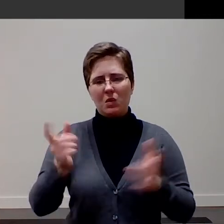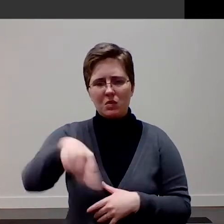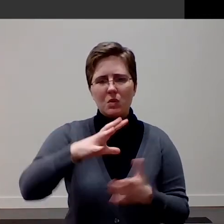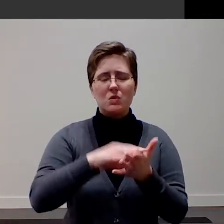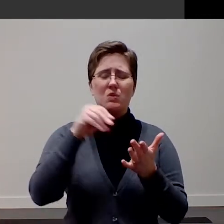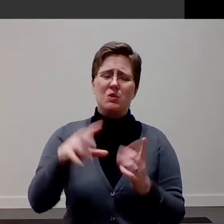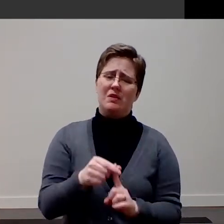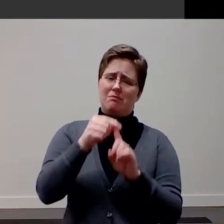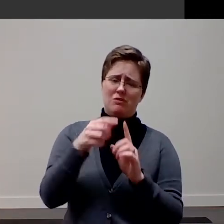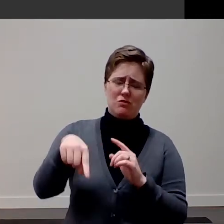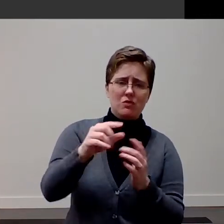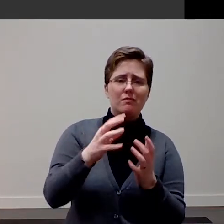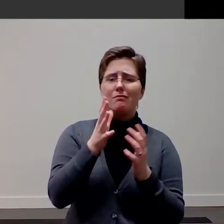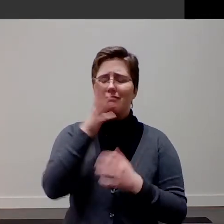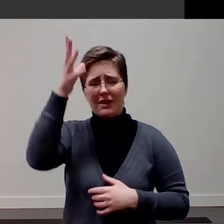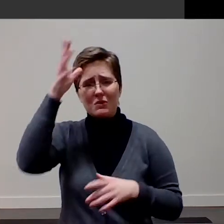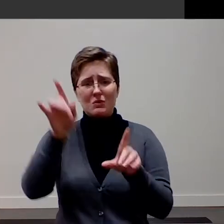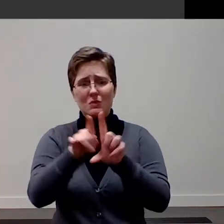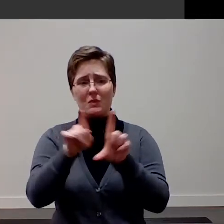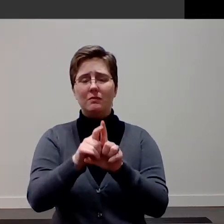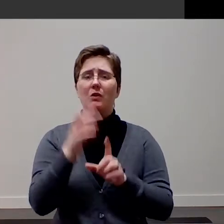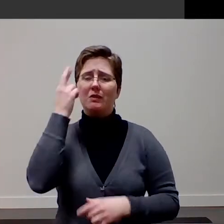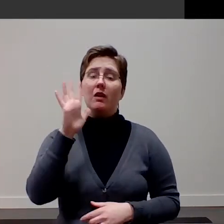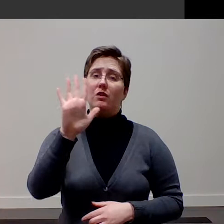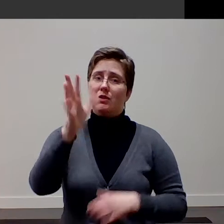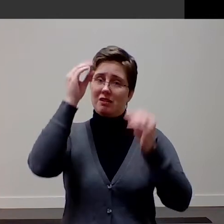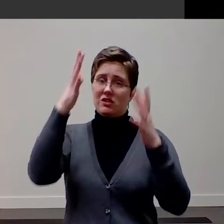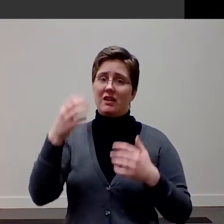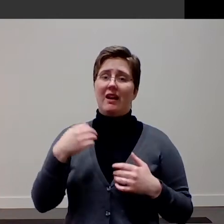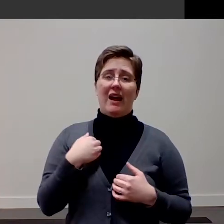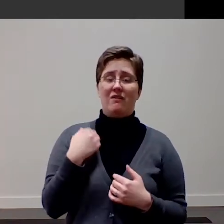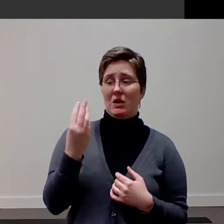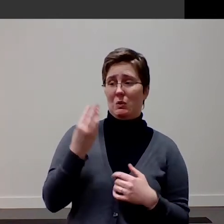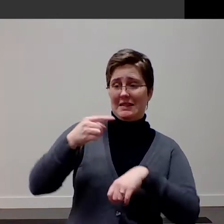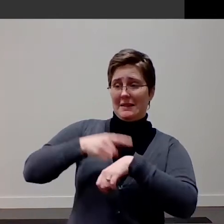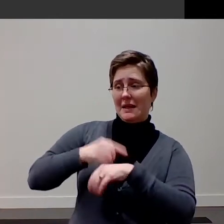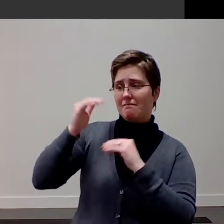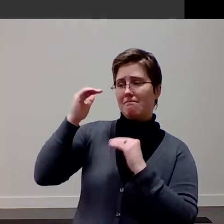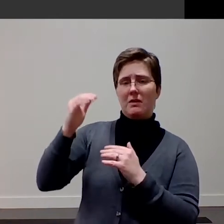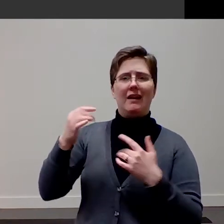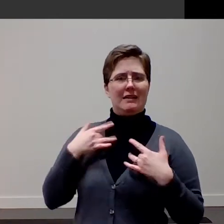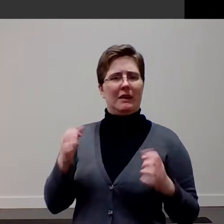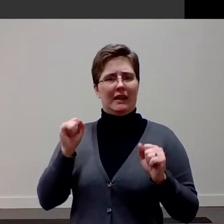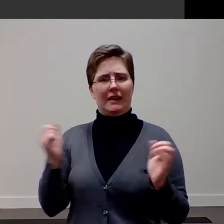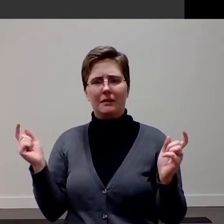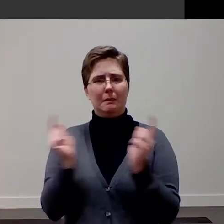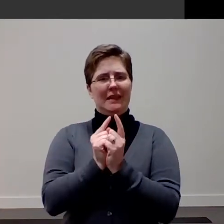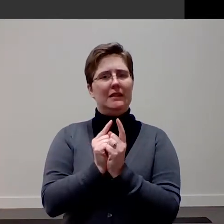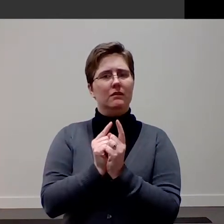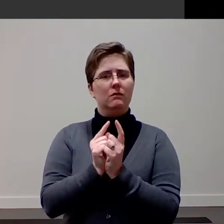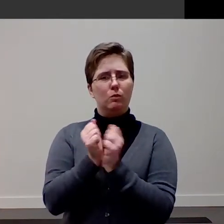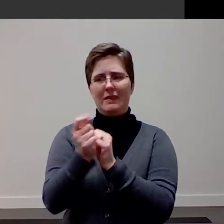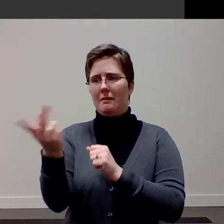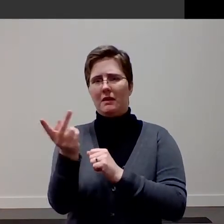students, especially and parents, to realize that our teachers are having Wednesday hours that they can usually get together with their teachers. If